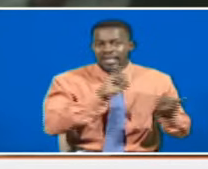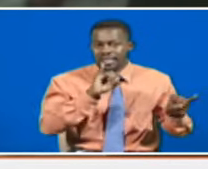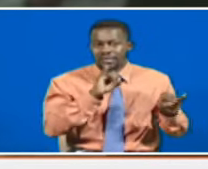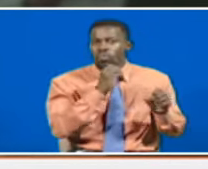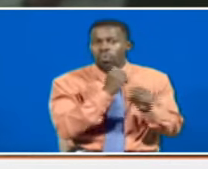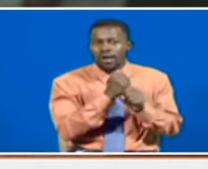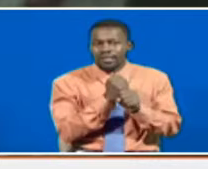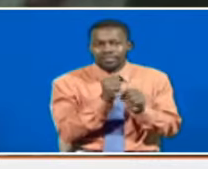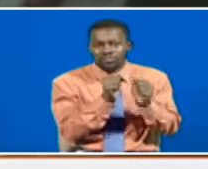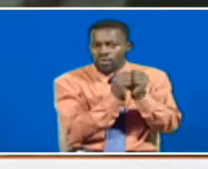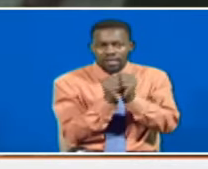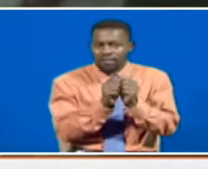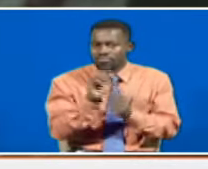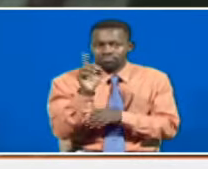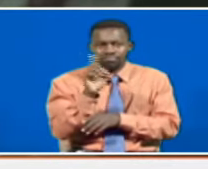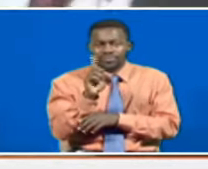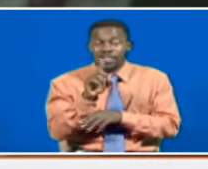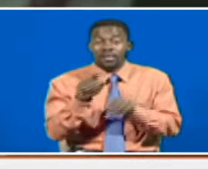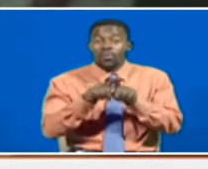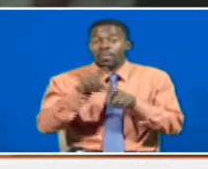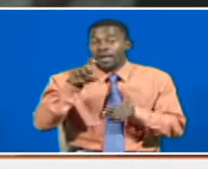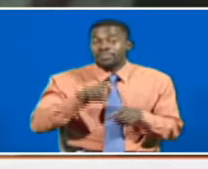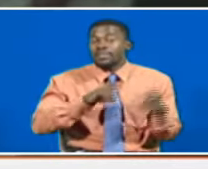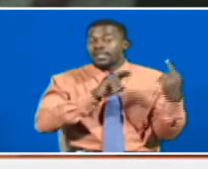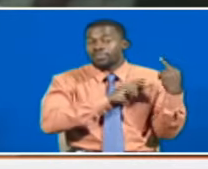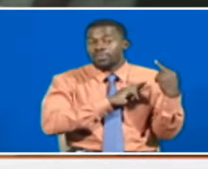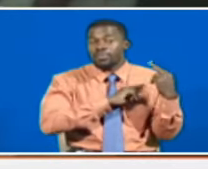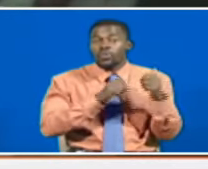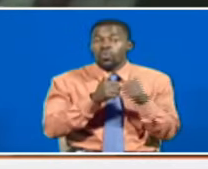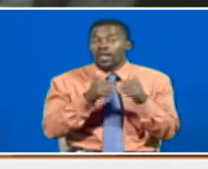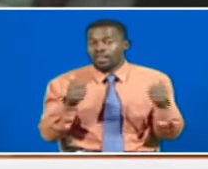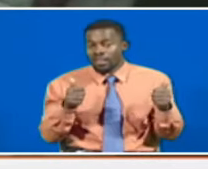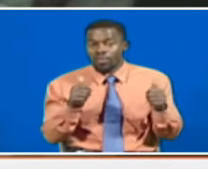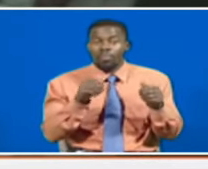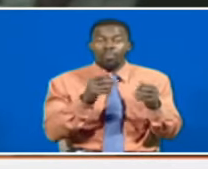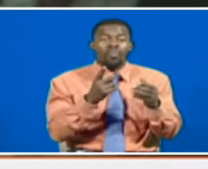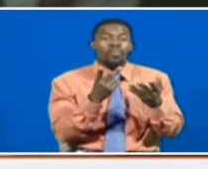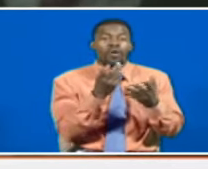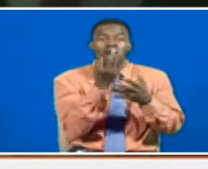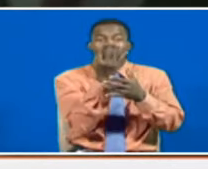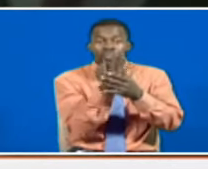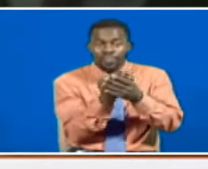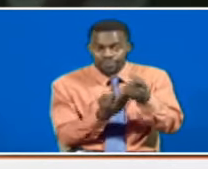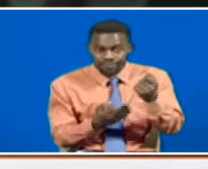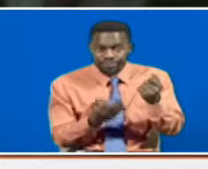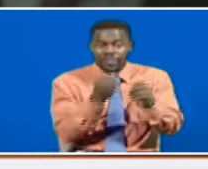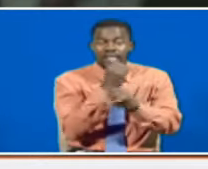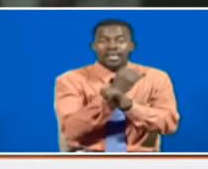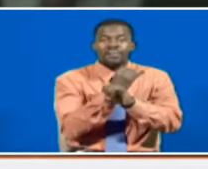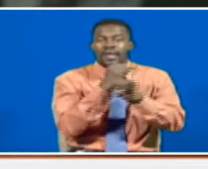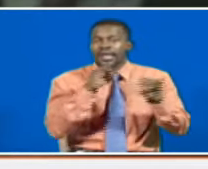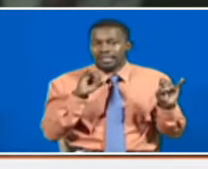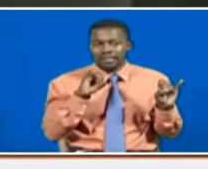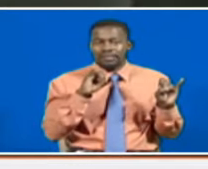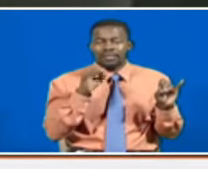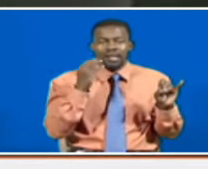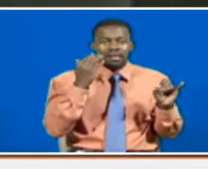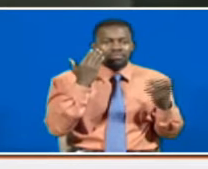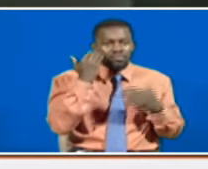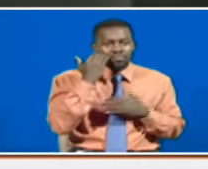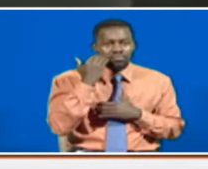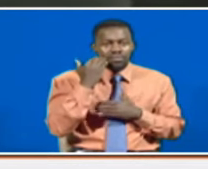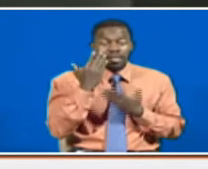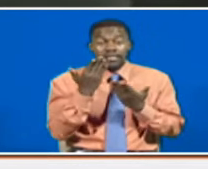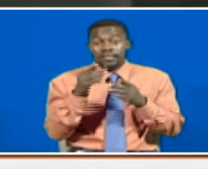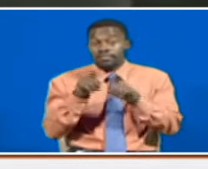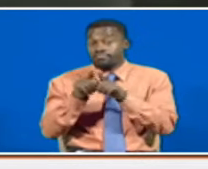also remind Parliament of their responsibility. They are an independent arm of government. They should not sing to the tune of the executive.